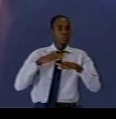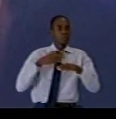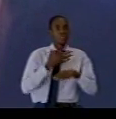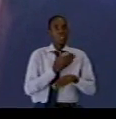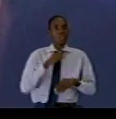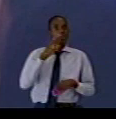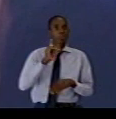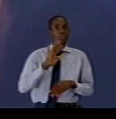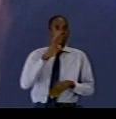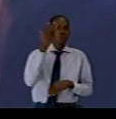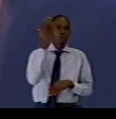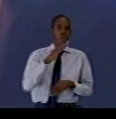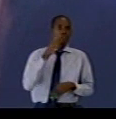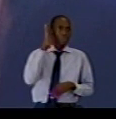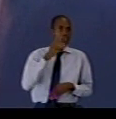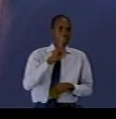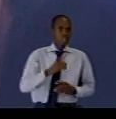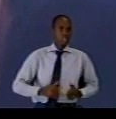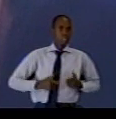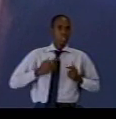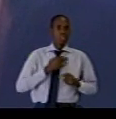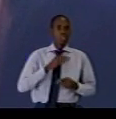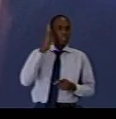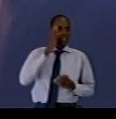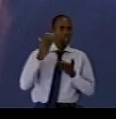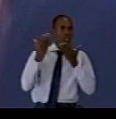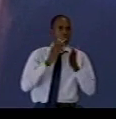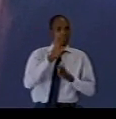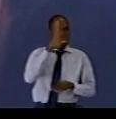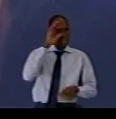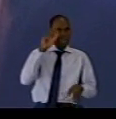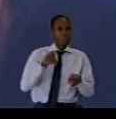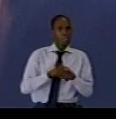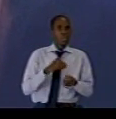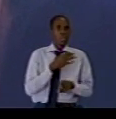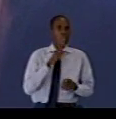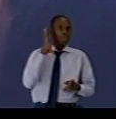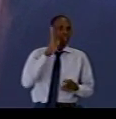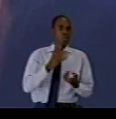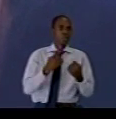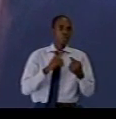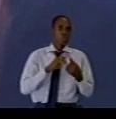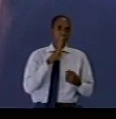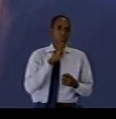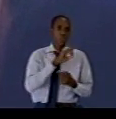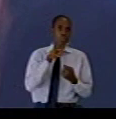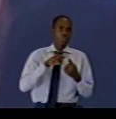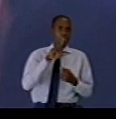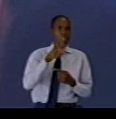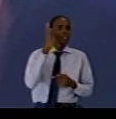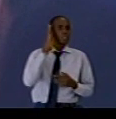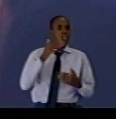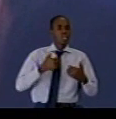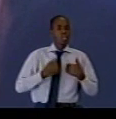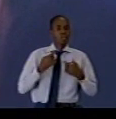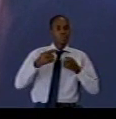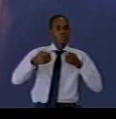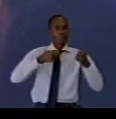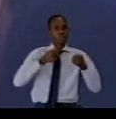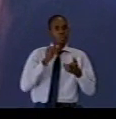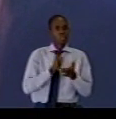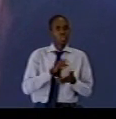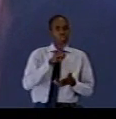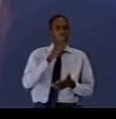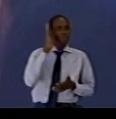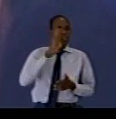shalt thou live, and shalt serve thy brother. And it shall come to pass, when thou shalt have the dominion, that